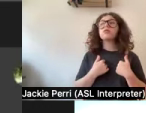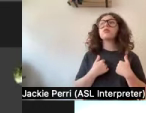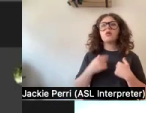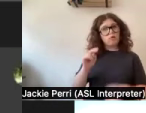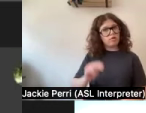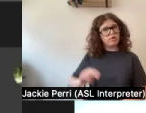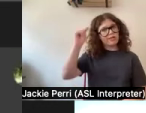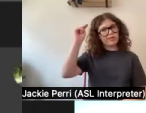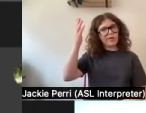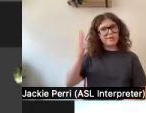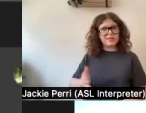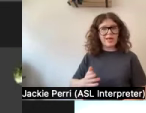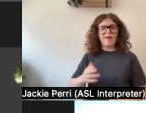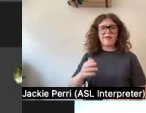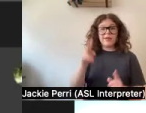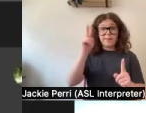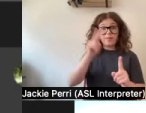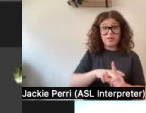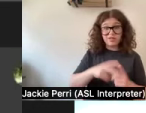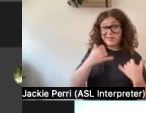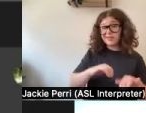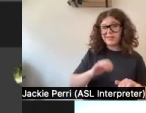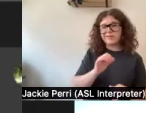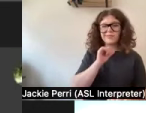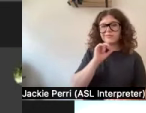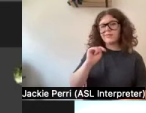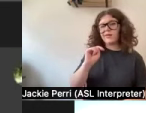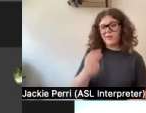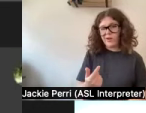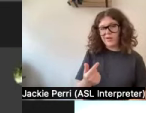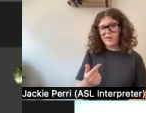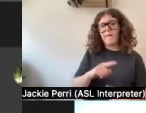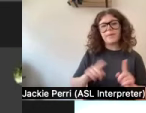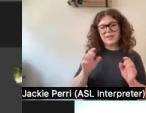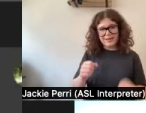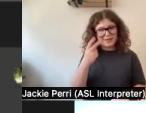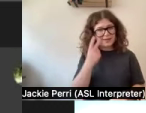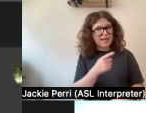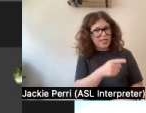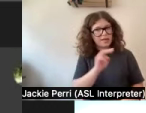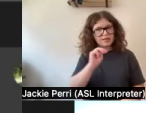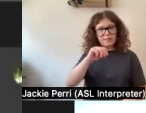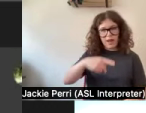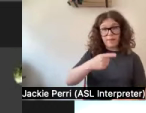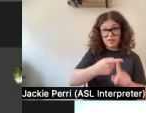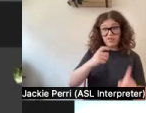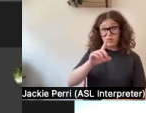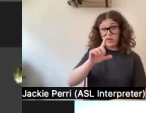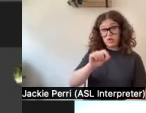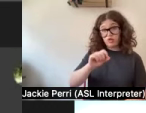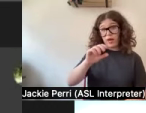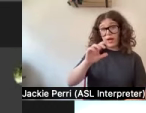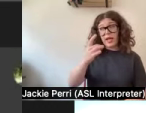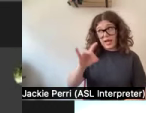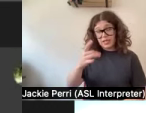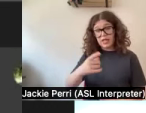Side's implementation is still not great, but you can see this map, and this is from a 2018, from the